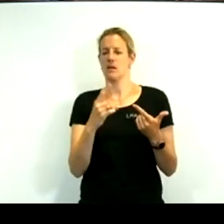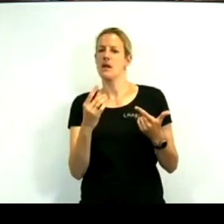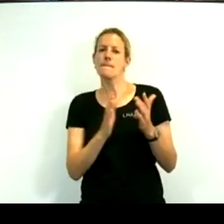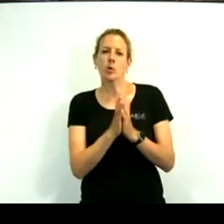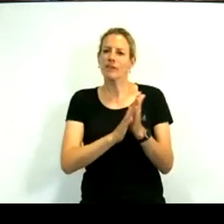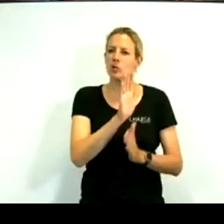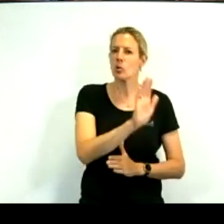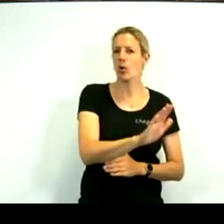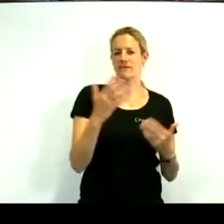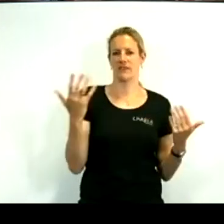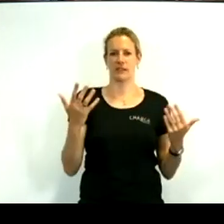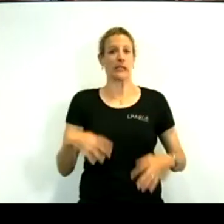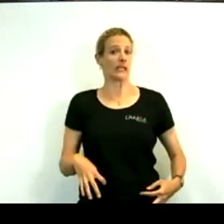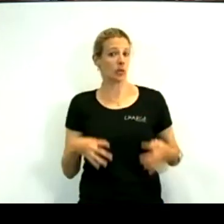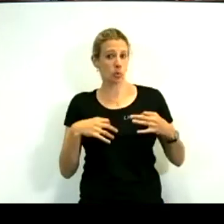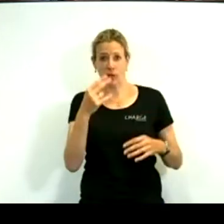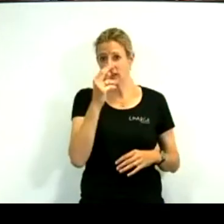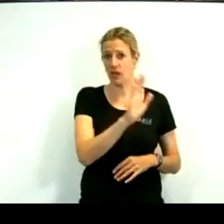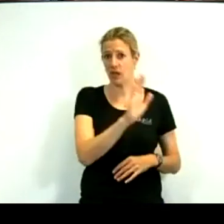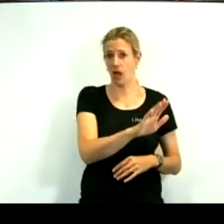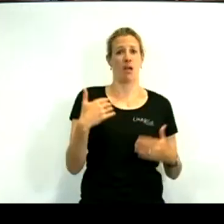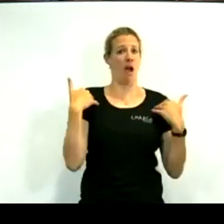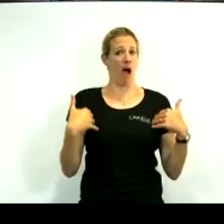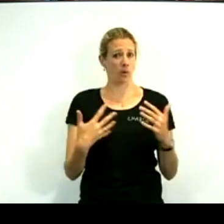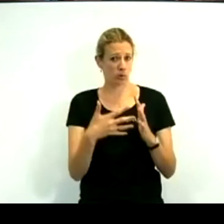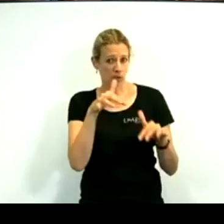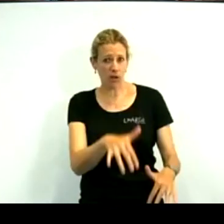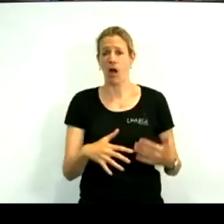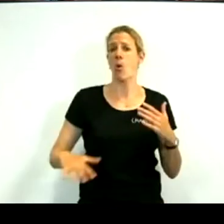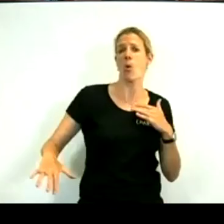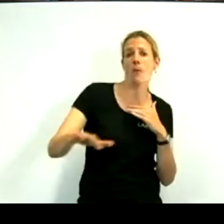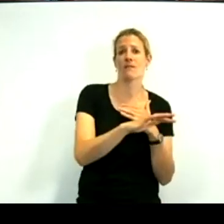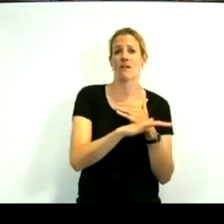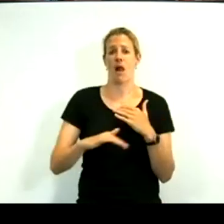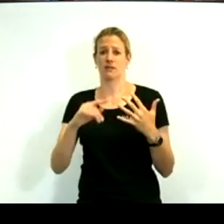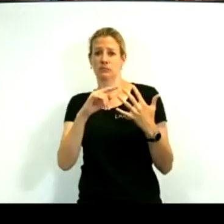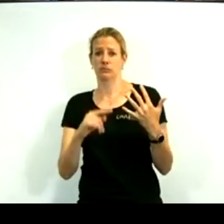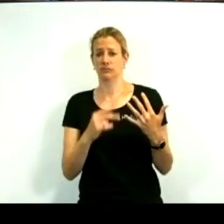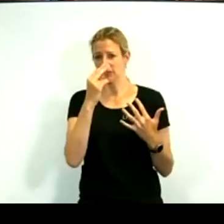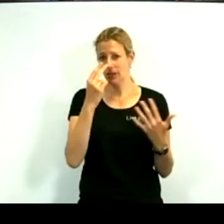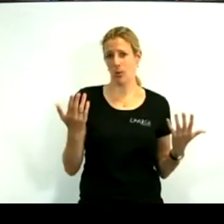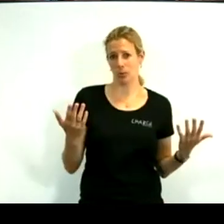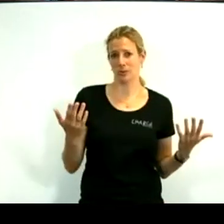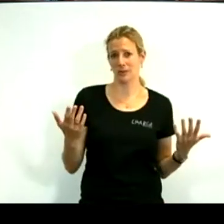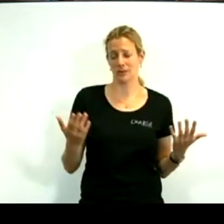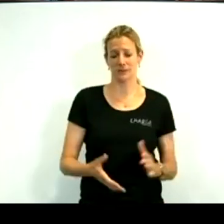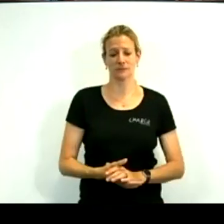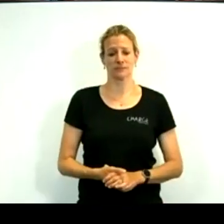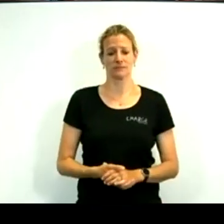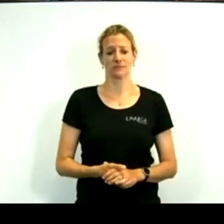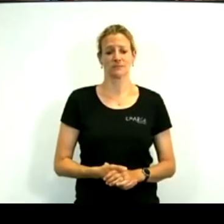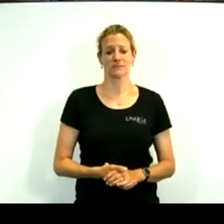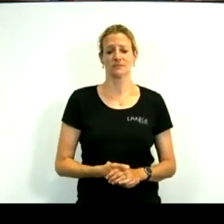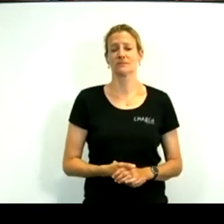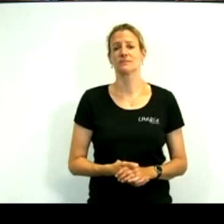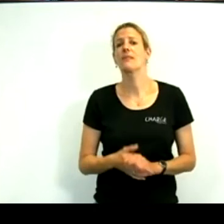control, the environment, and equally, the next slide, with hearing. We don't hear with